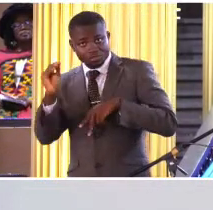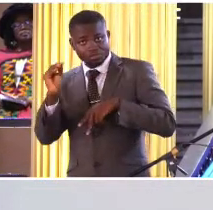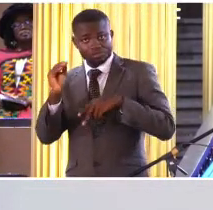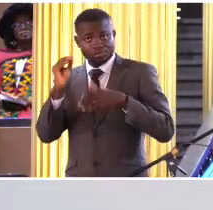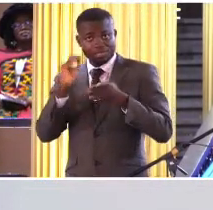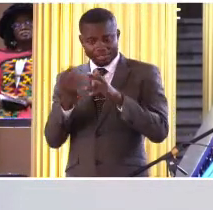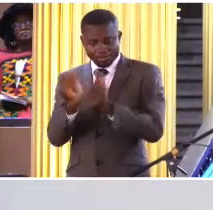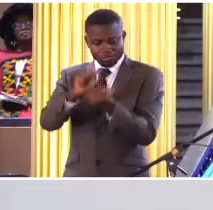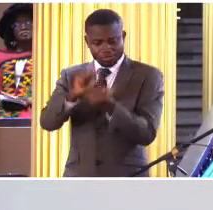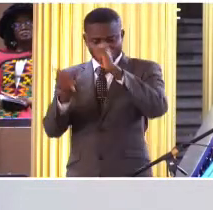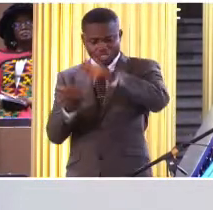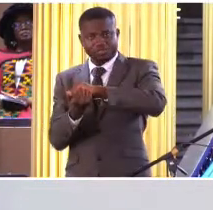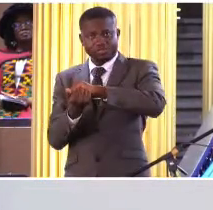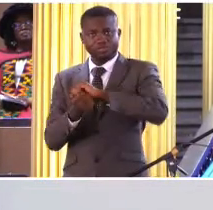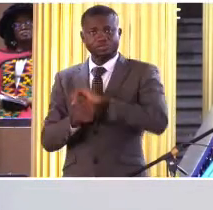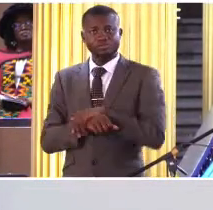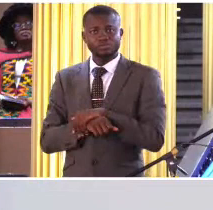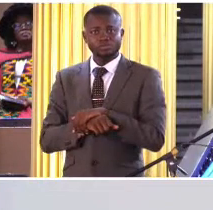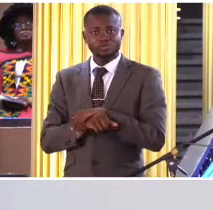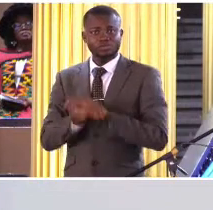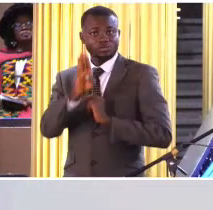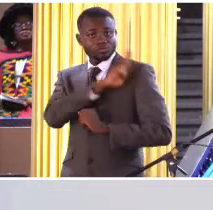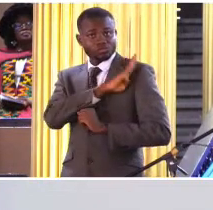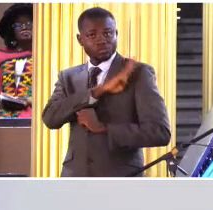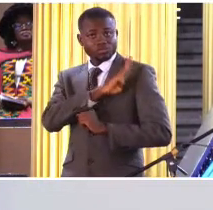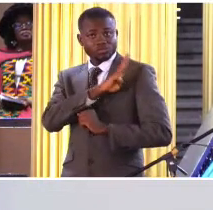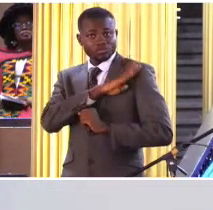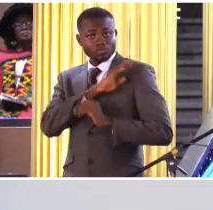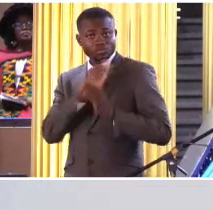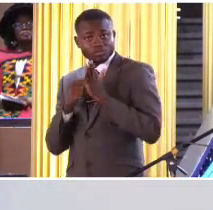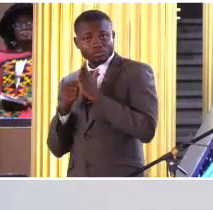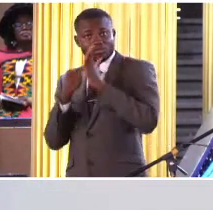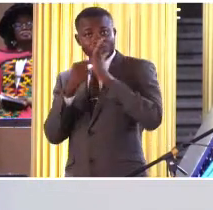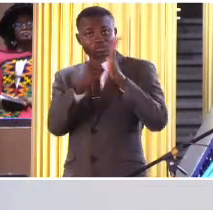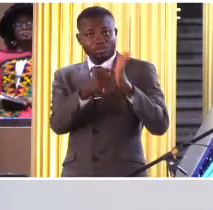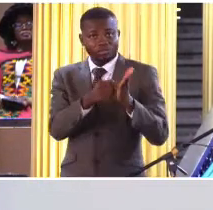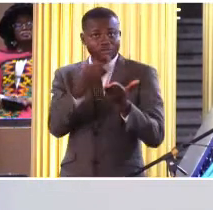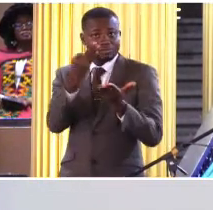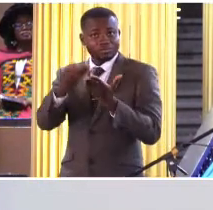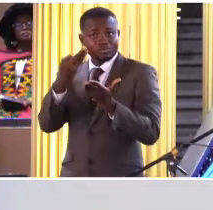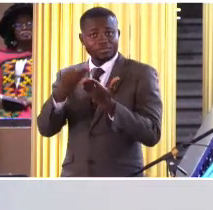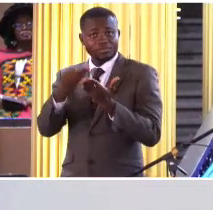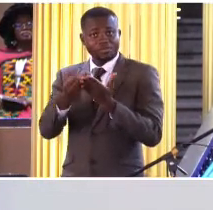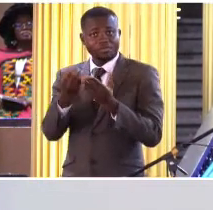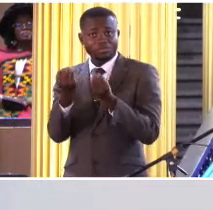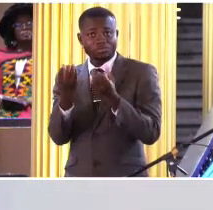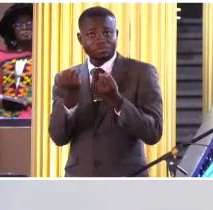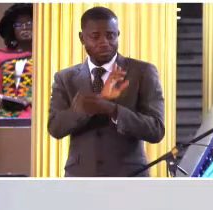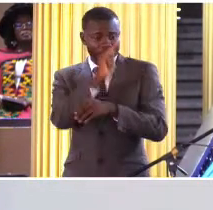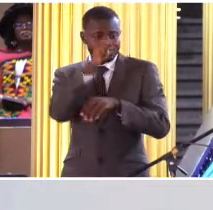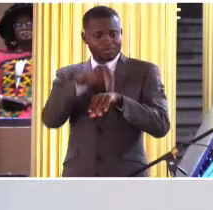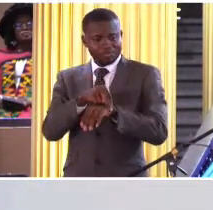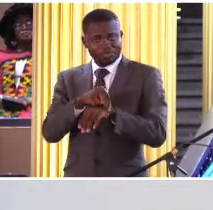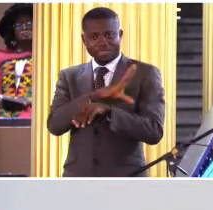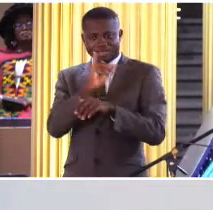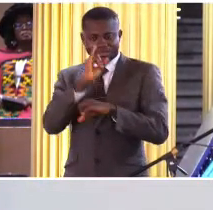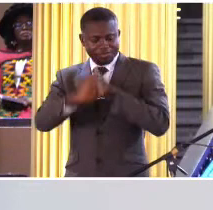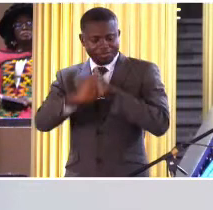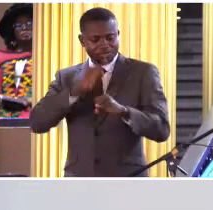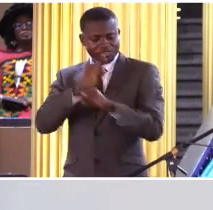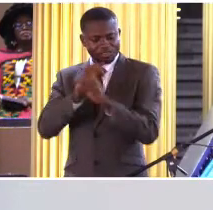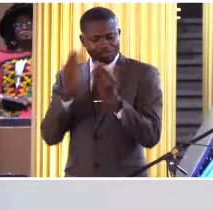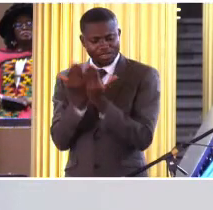reforms. Professor Bello has presented his research findings at numerous national and international